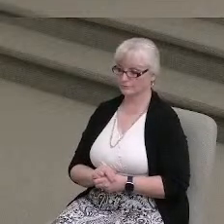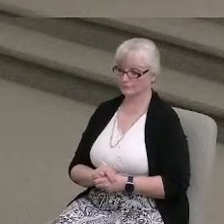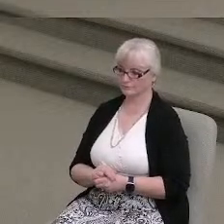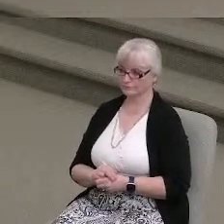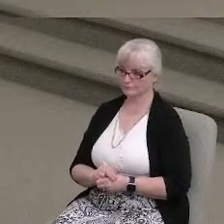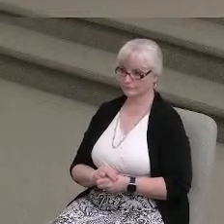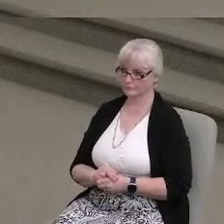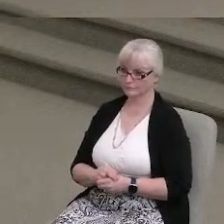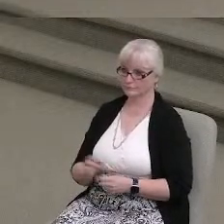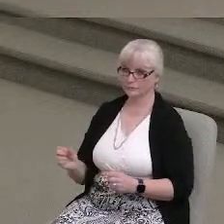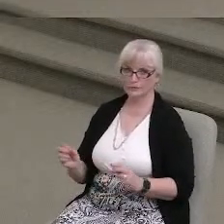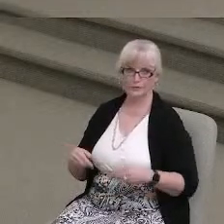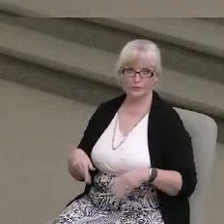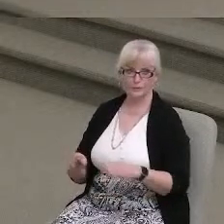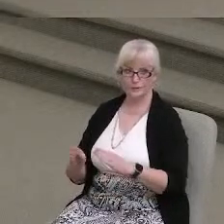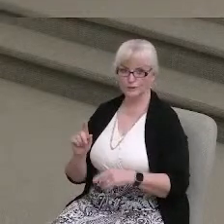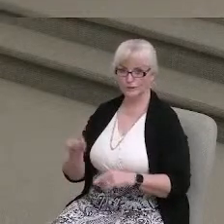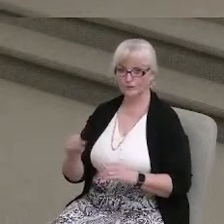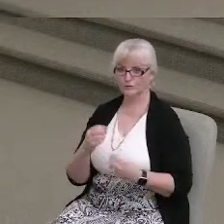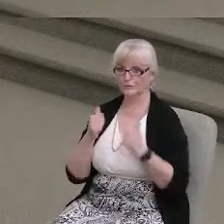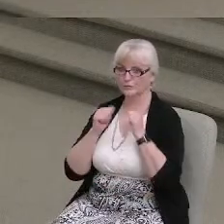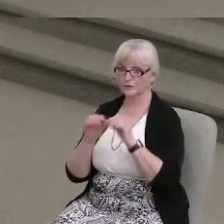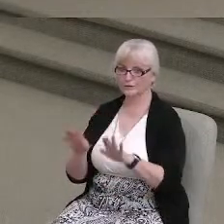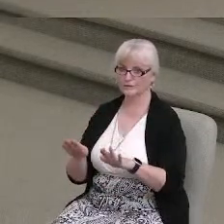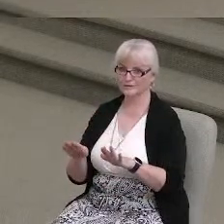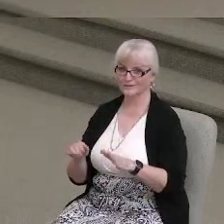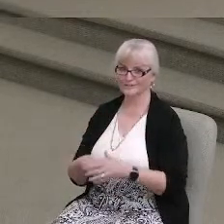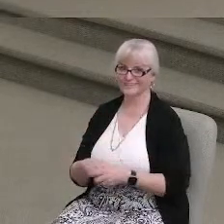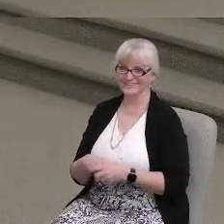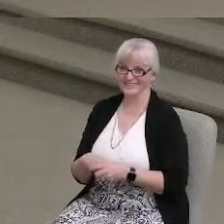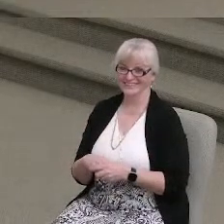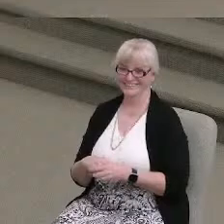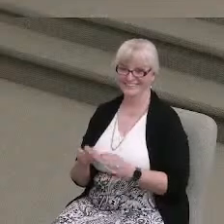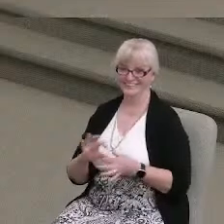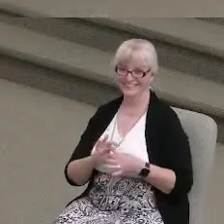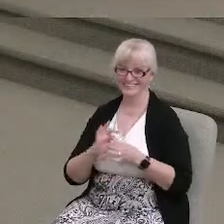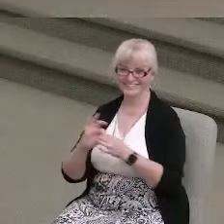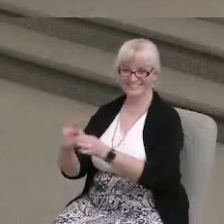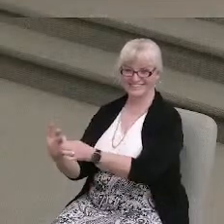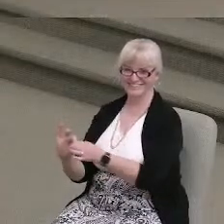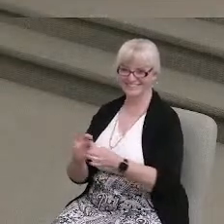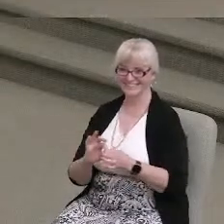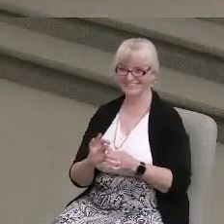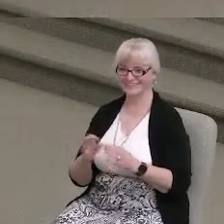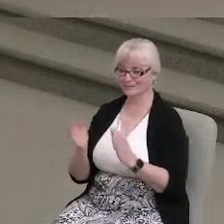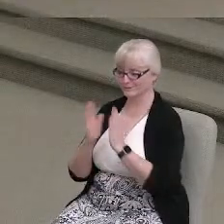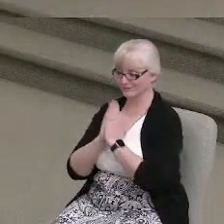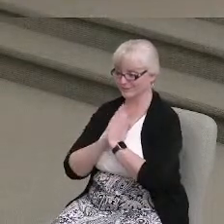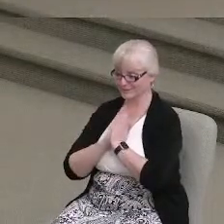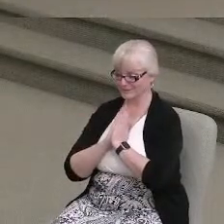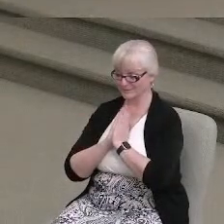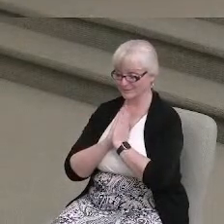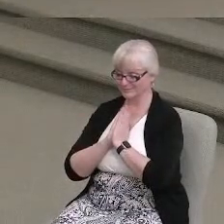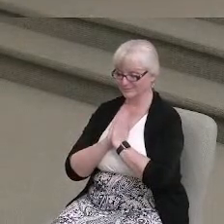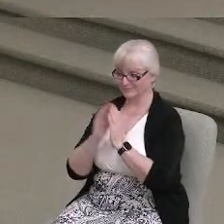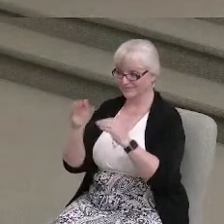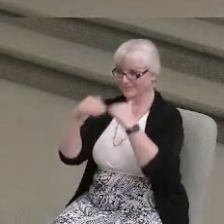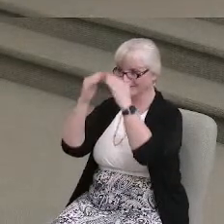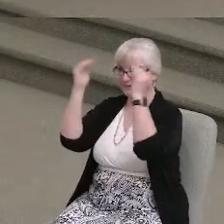by Christ. Please join with me as we pray over our offering. Heavenly